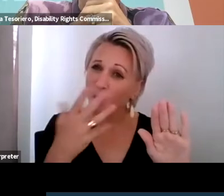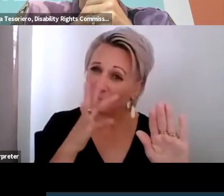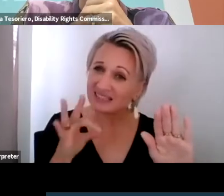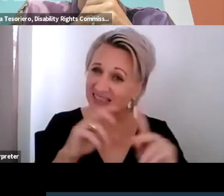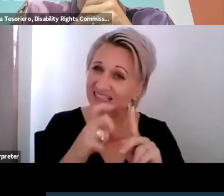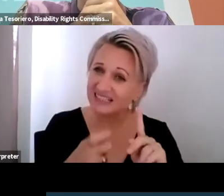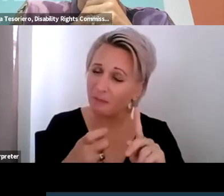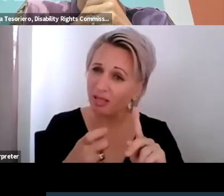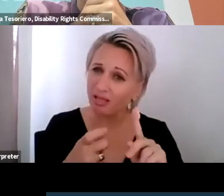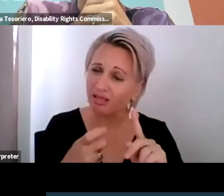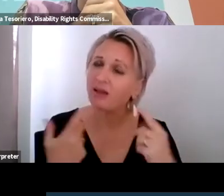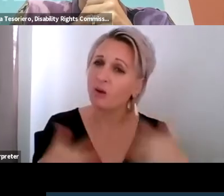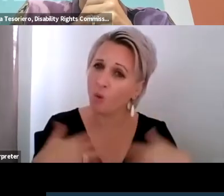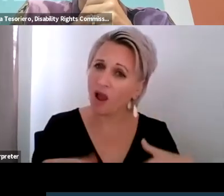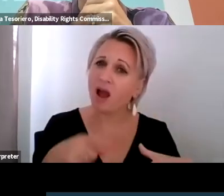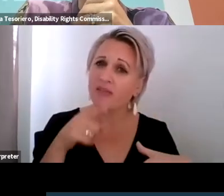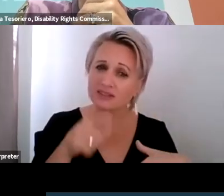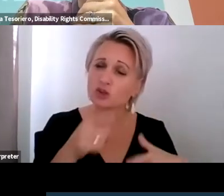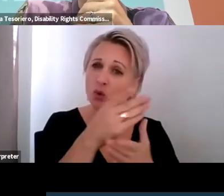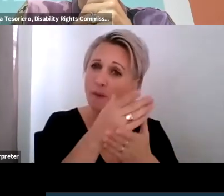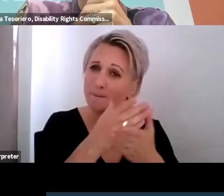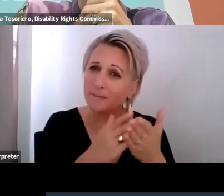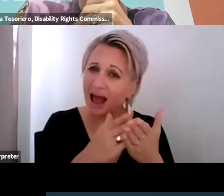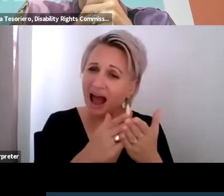the market share and segment of